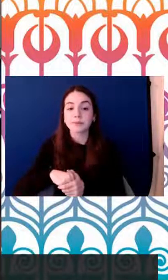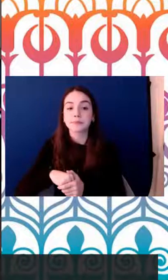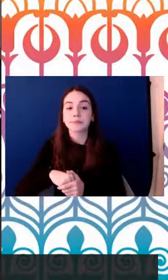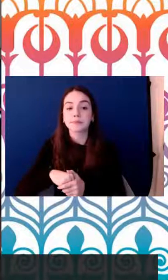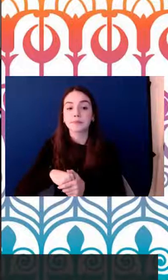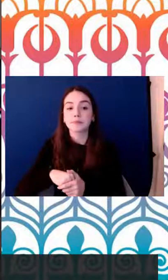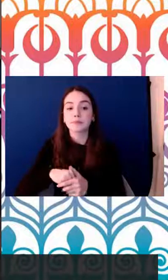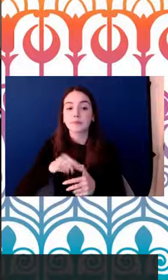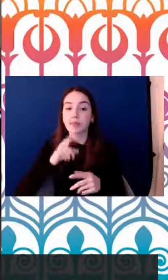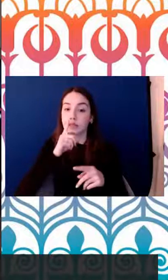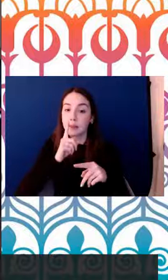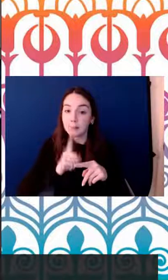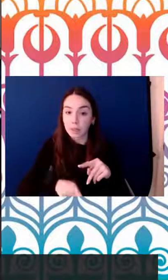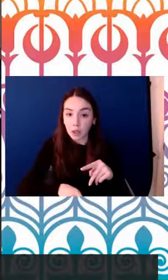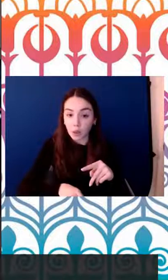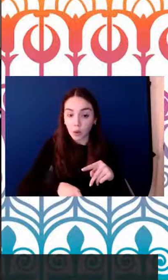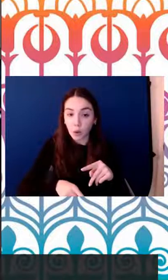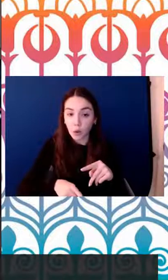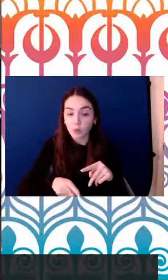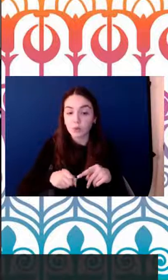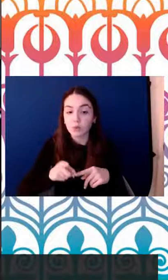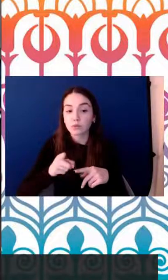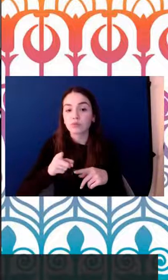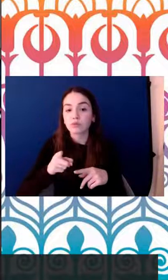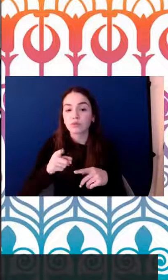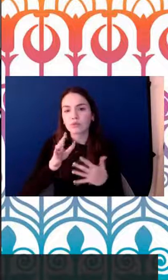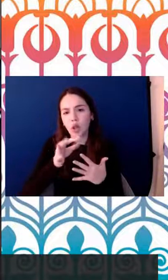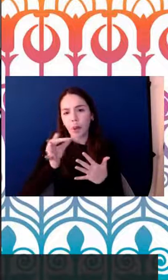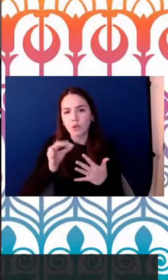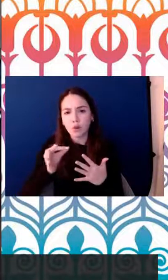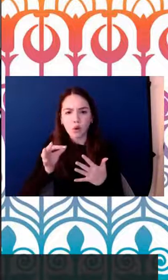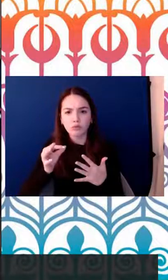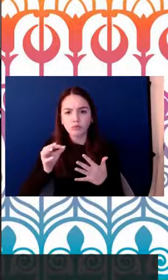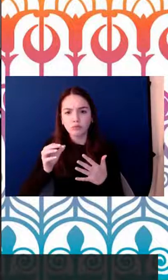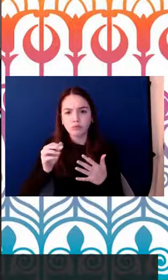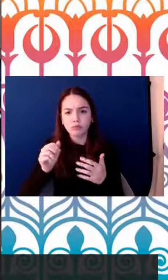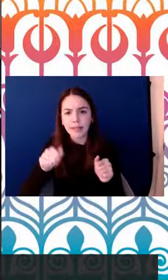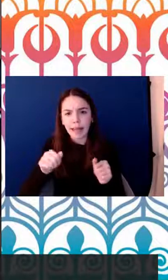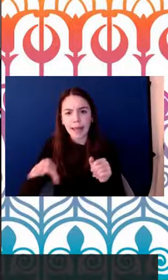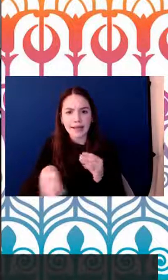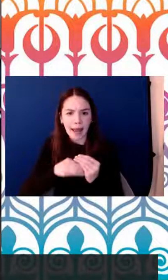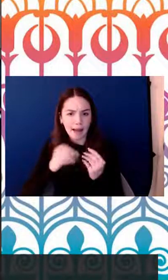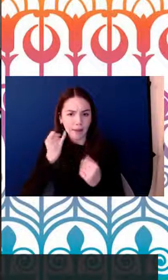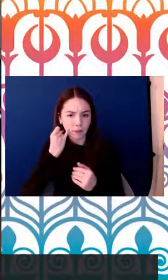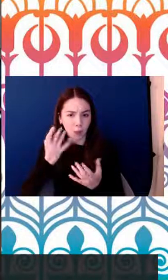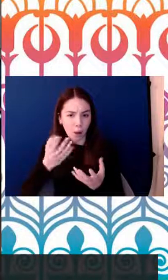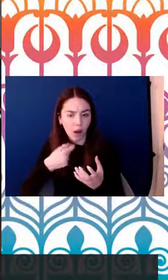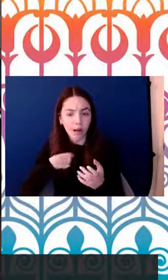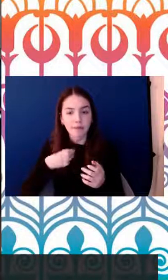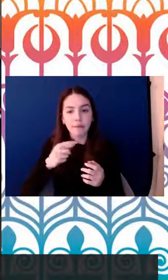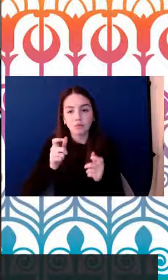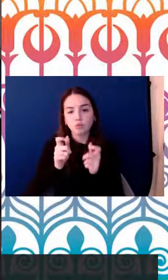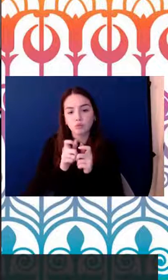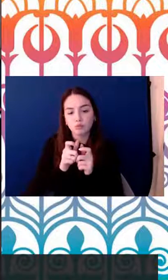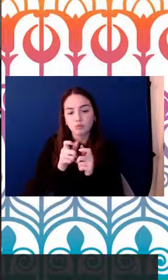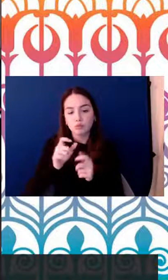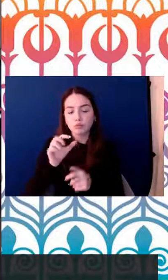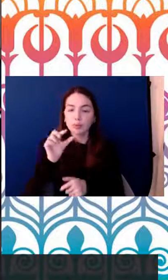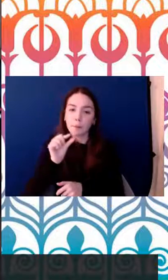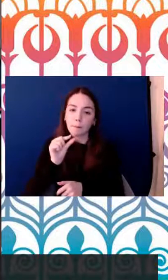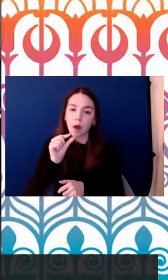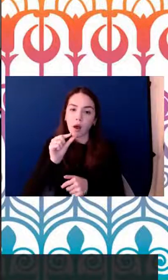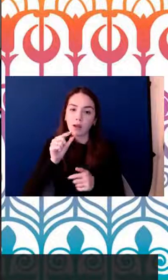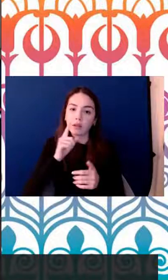some tomatoes, and these are optional. So I have small tomatoes, but if you have tomatoes or pretty much